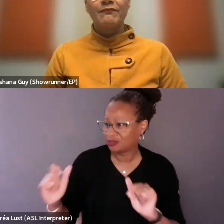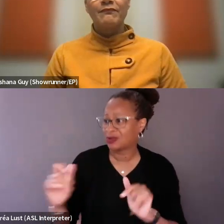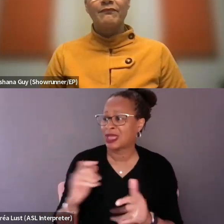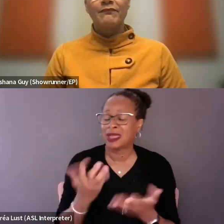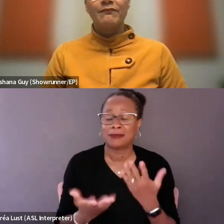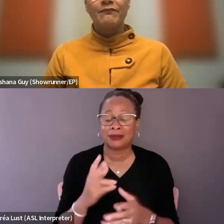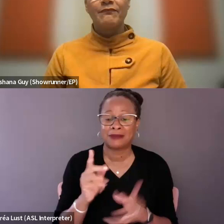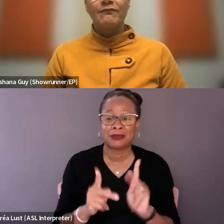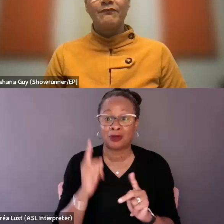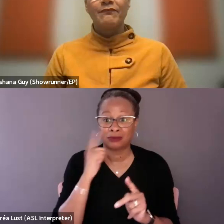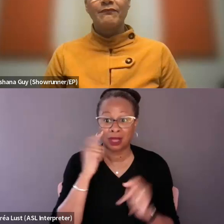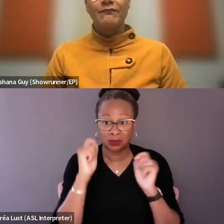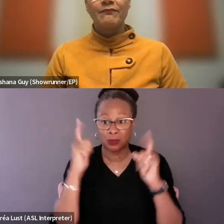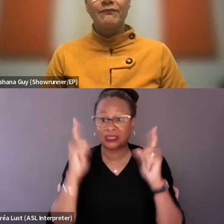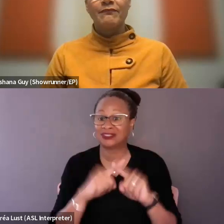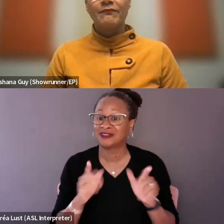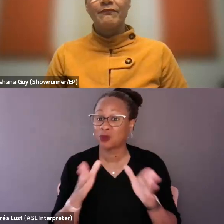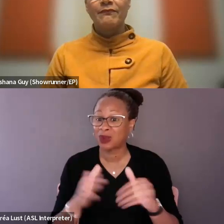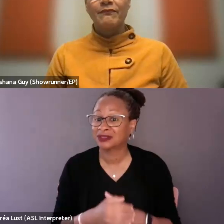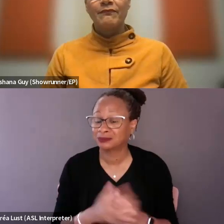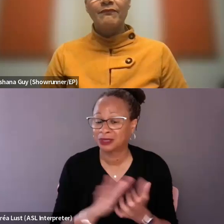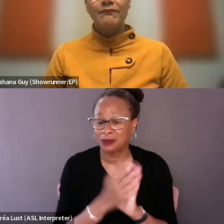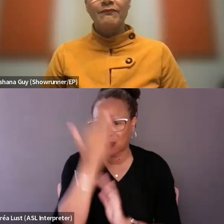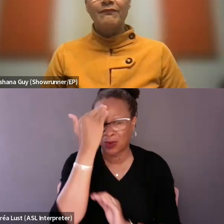eyes opened in a different way? Do you want to